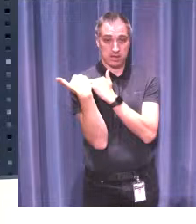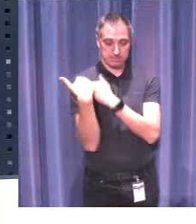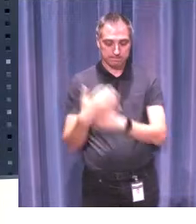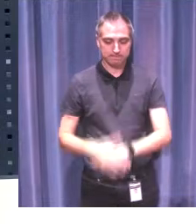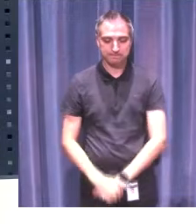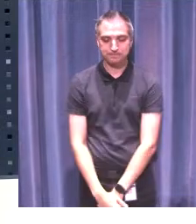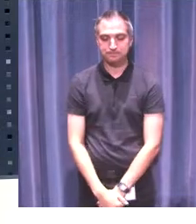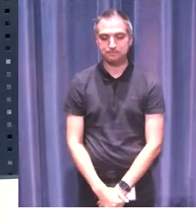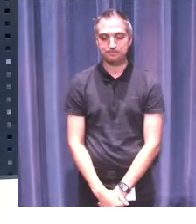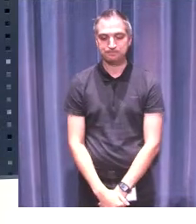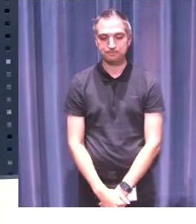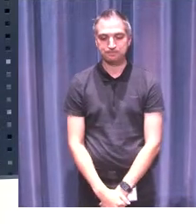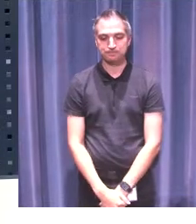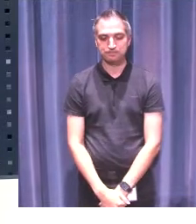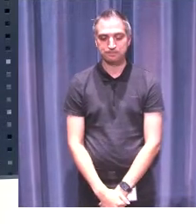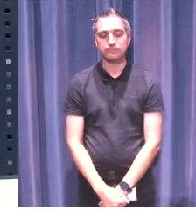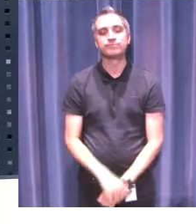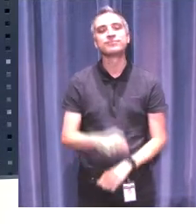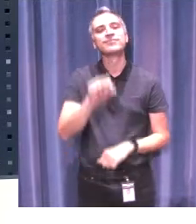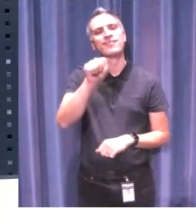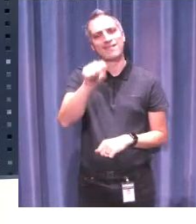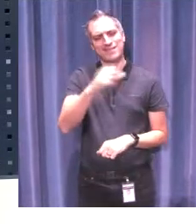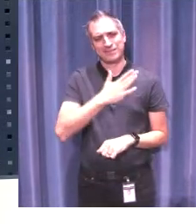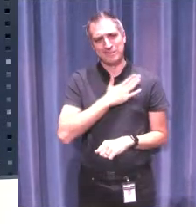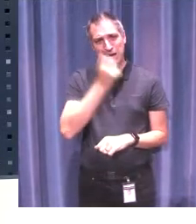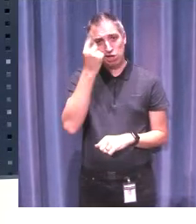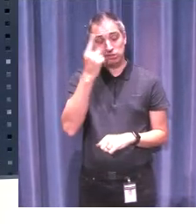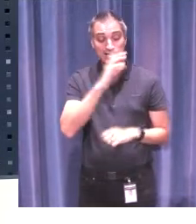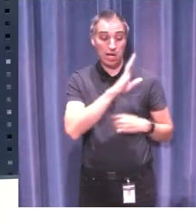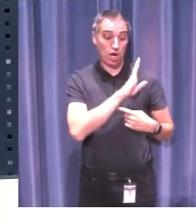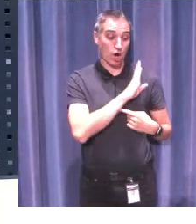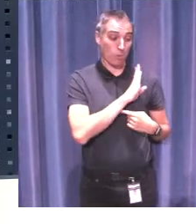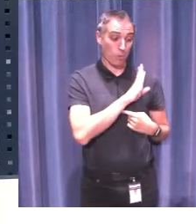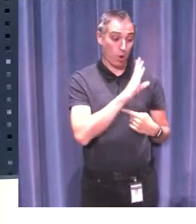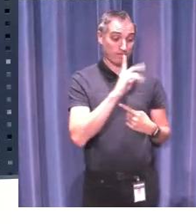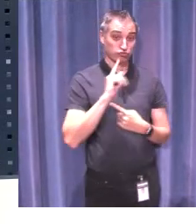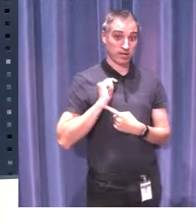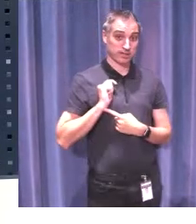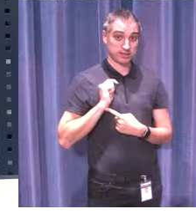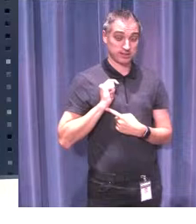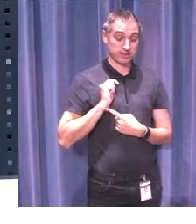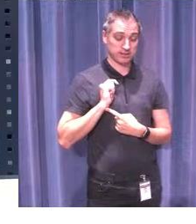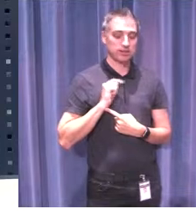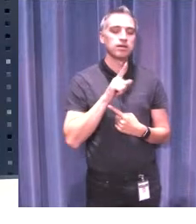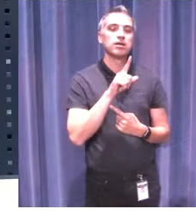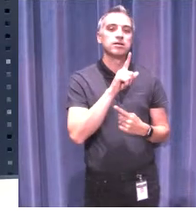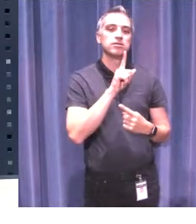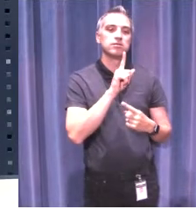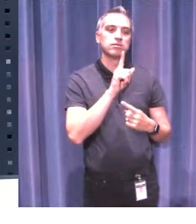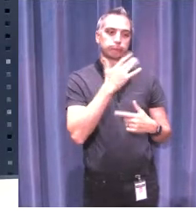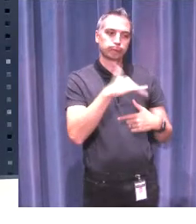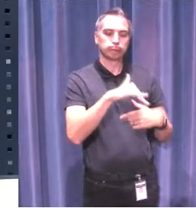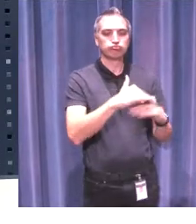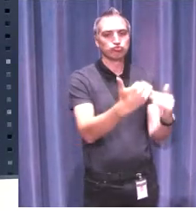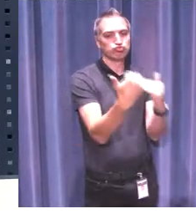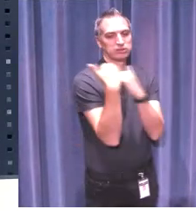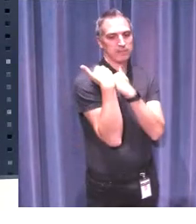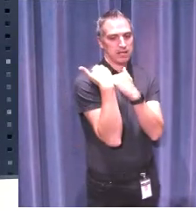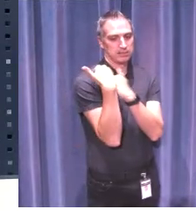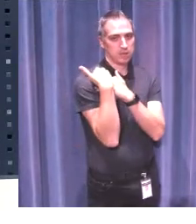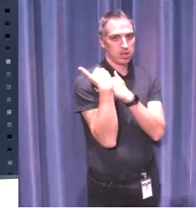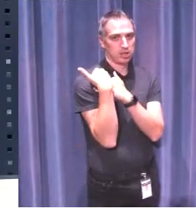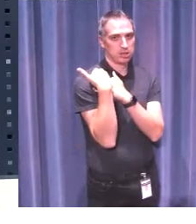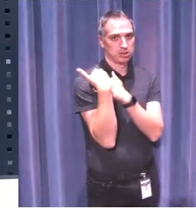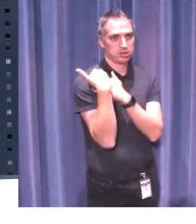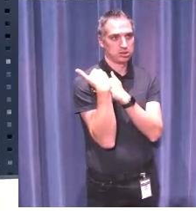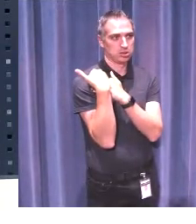Yes, my understanding is the Board of Trustees is ultimately responsible